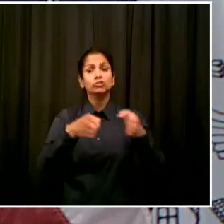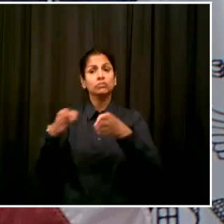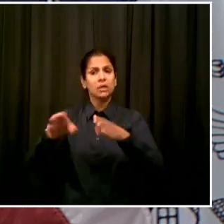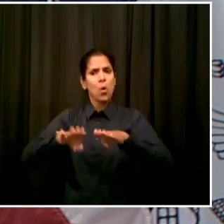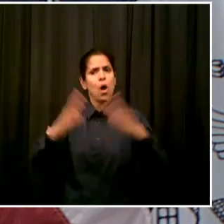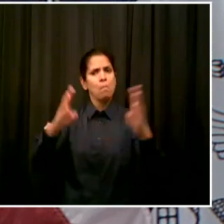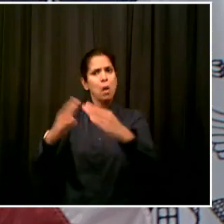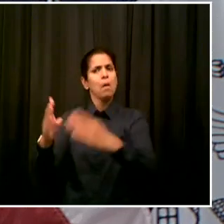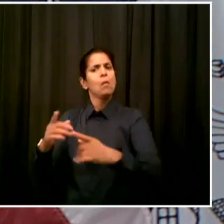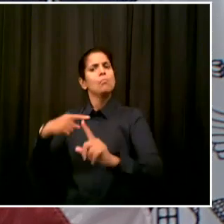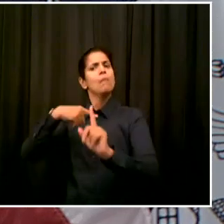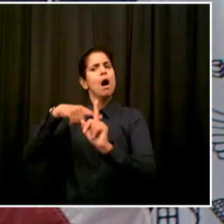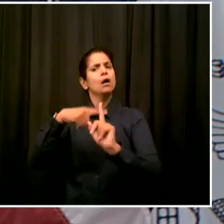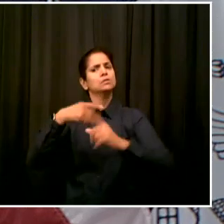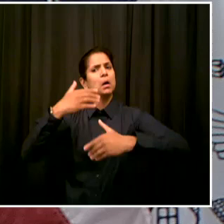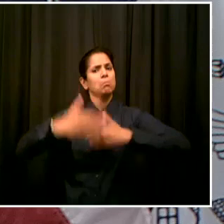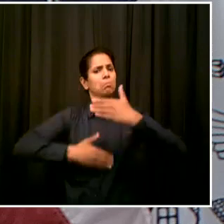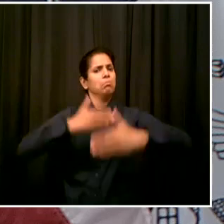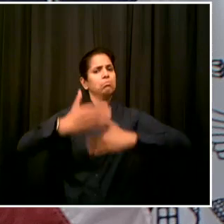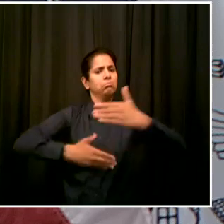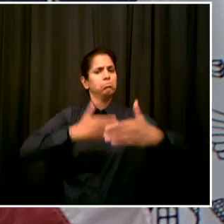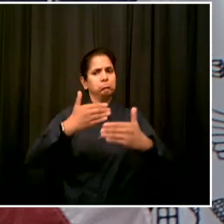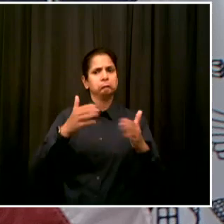Next, we have Henry from Bloomberg.